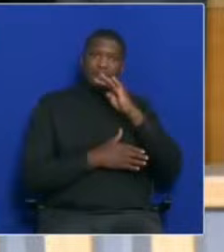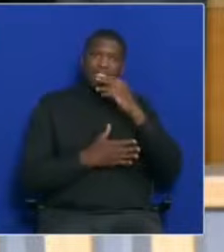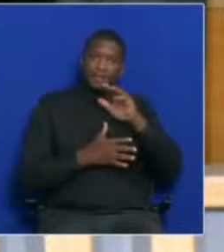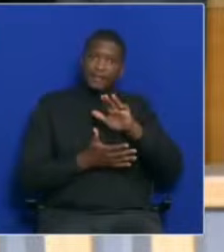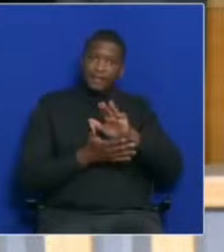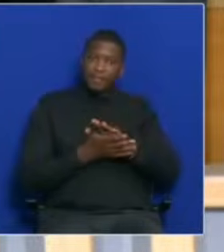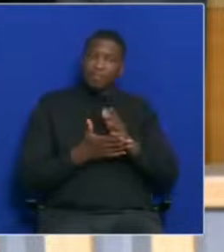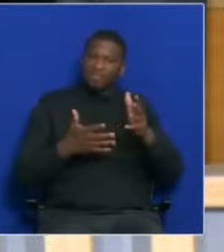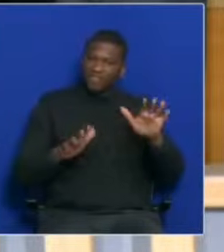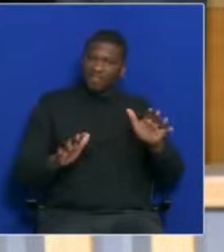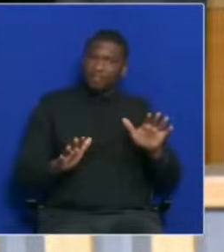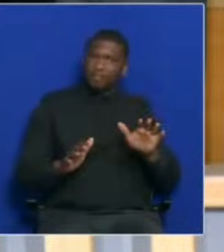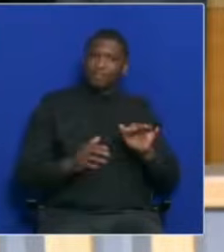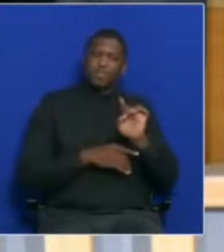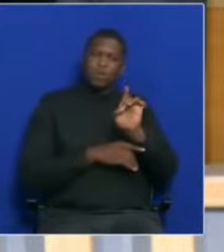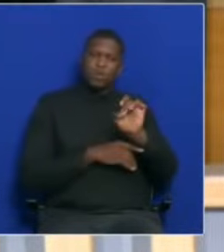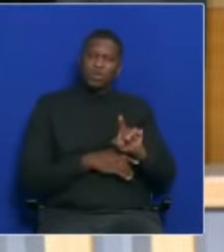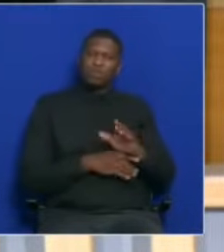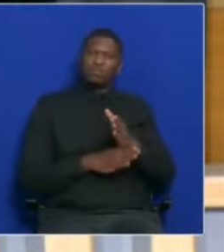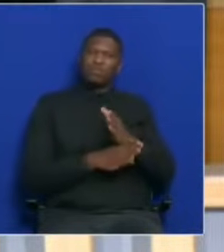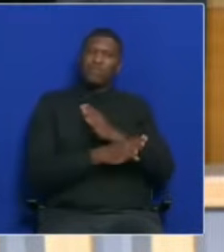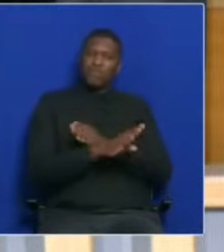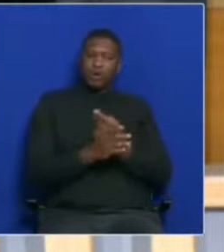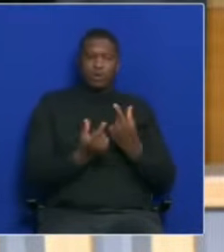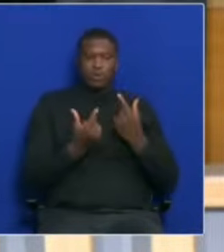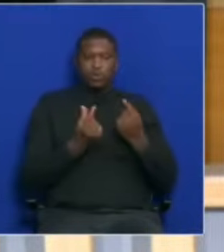is, before you act on something like this,